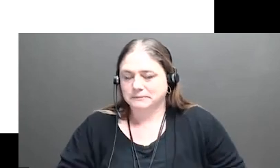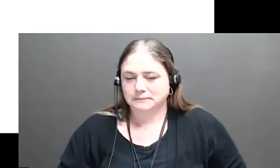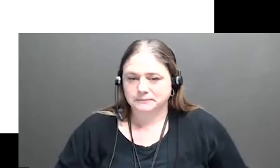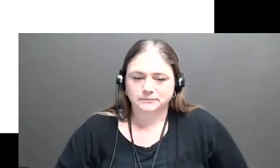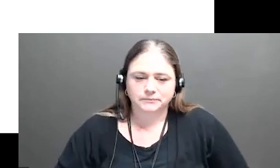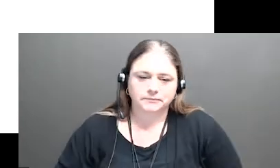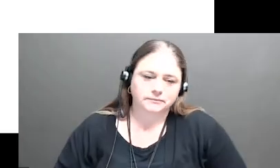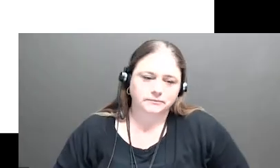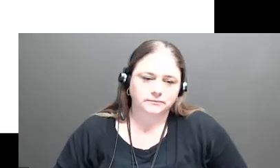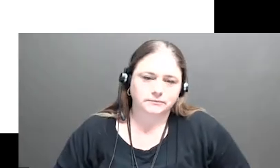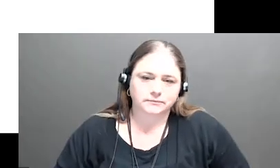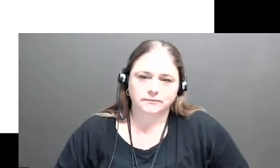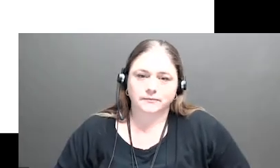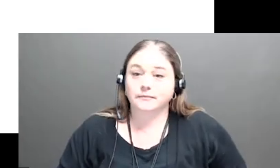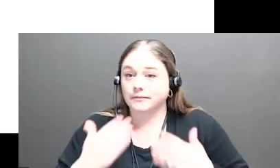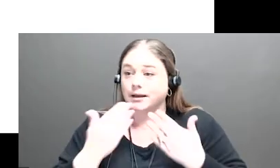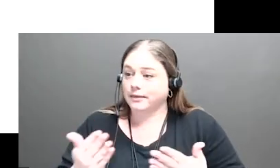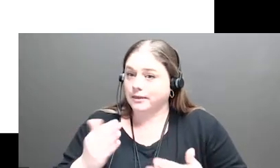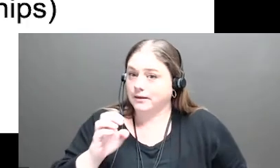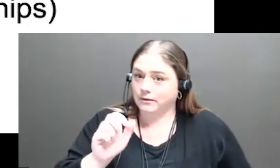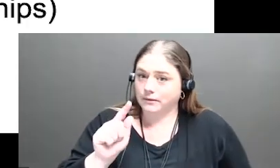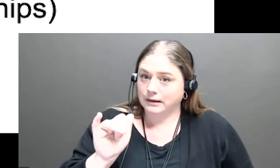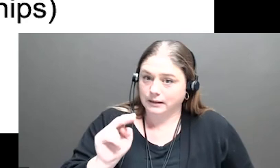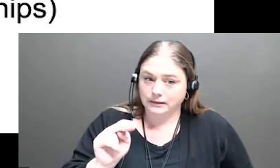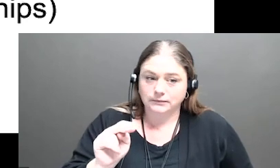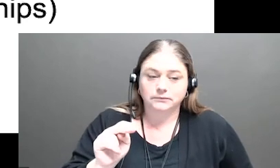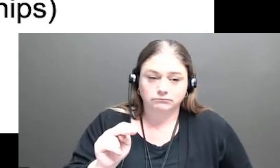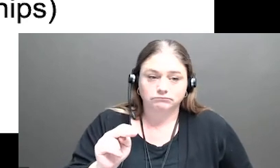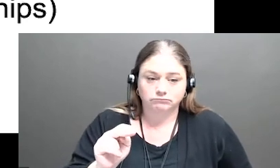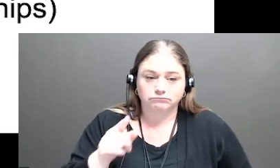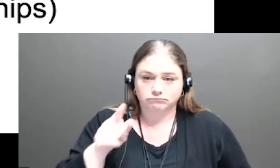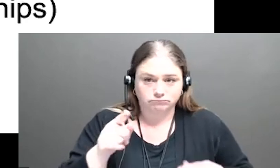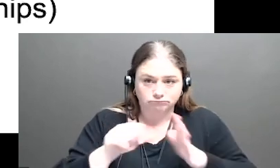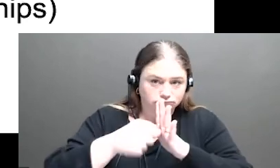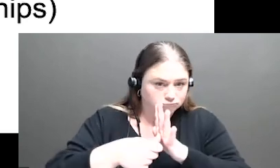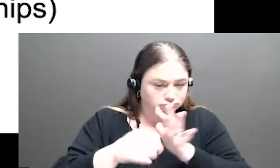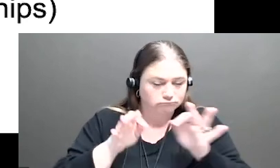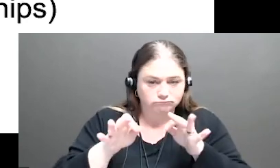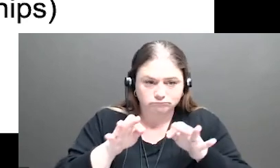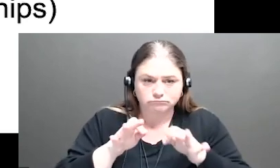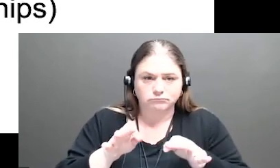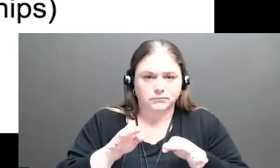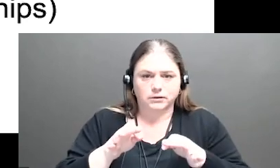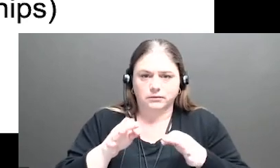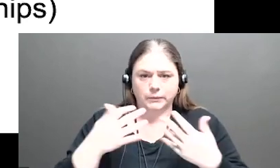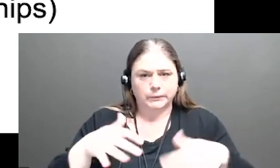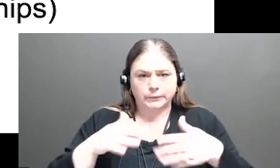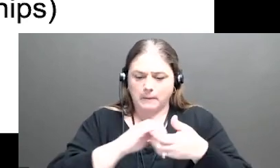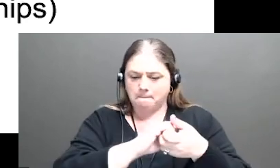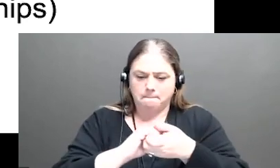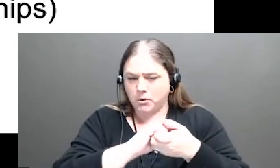Thank you, Cailen. Thanks for highlighting how important it is to have that high level of collaboration